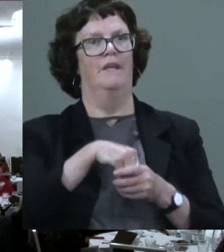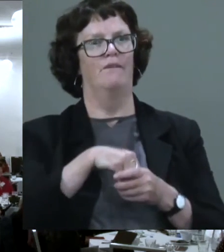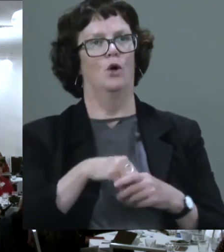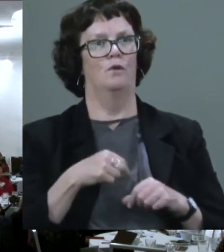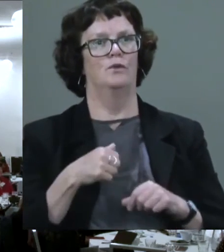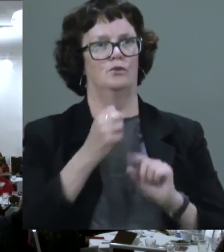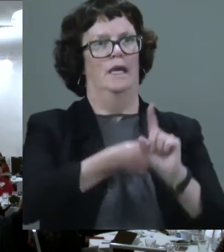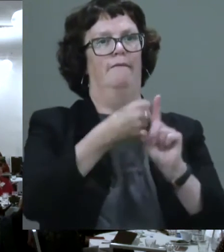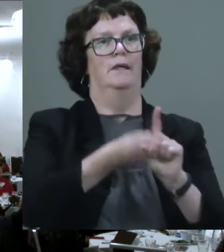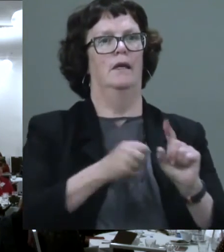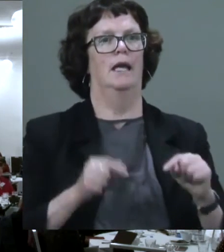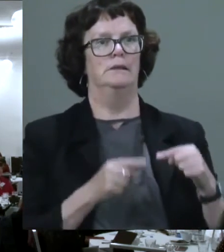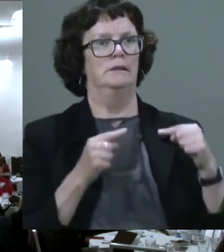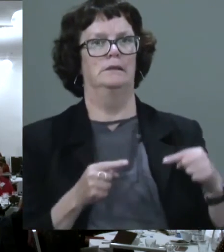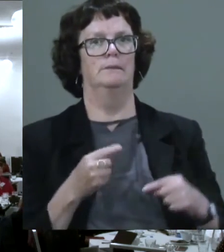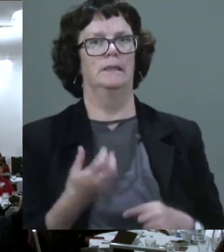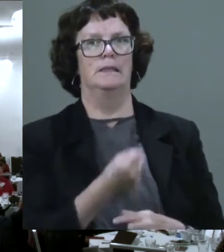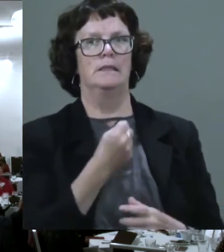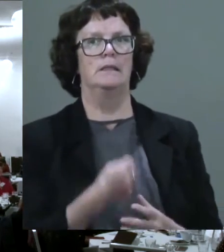Thanks, Frank.